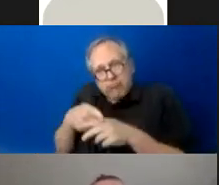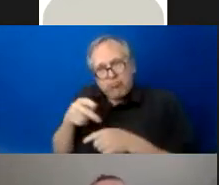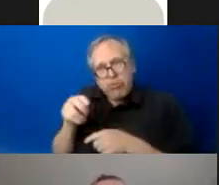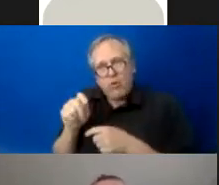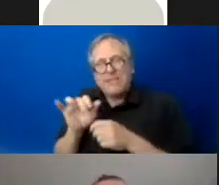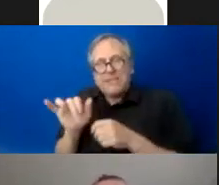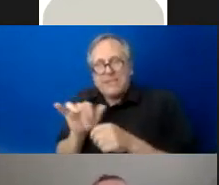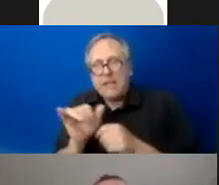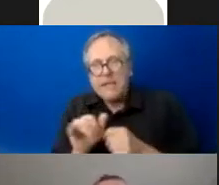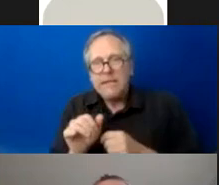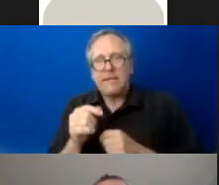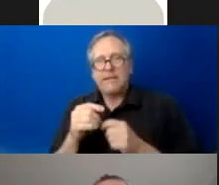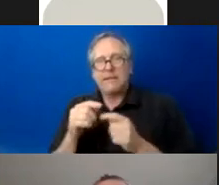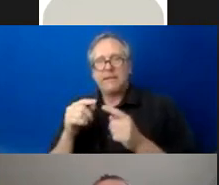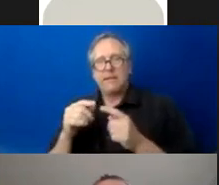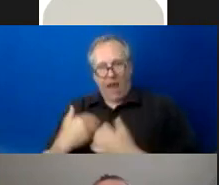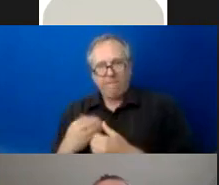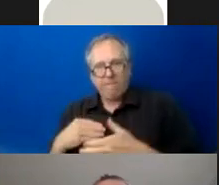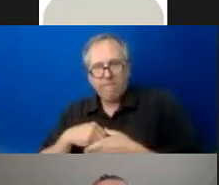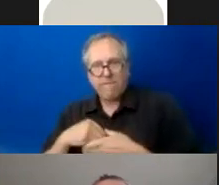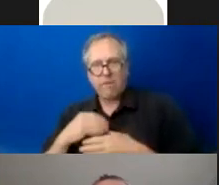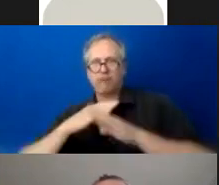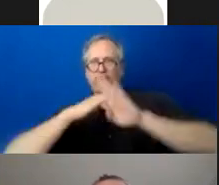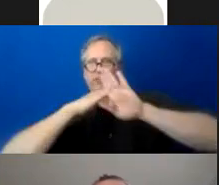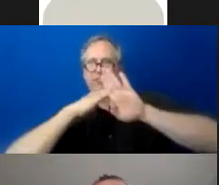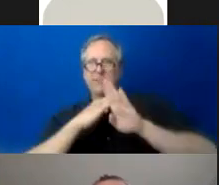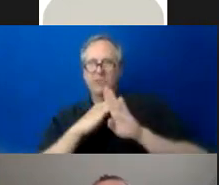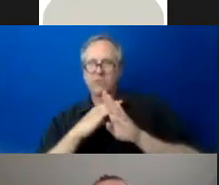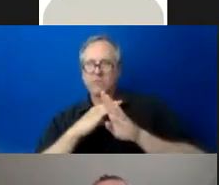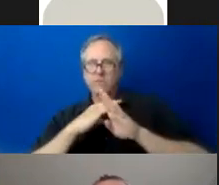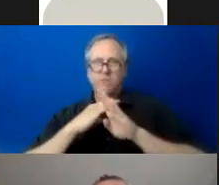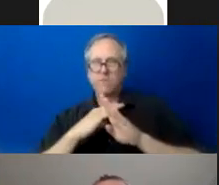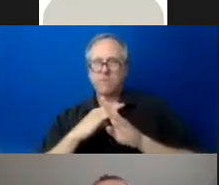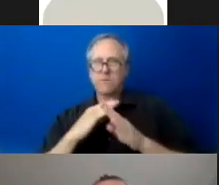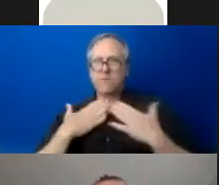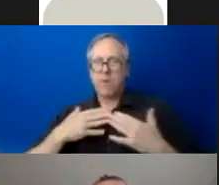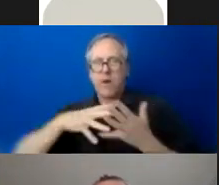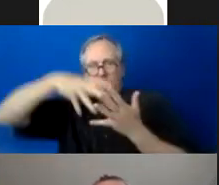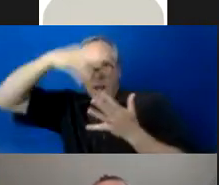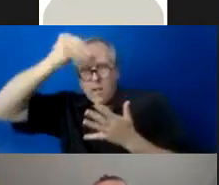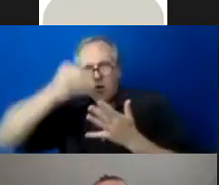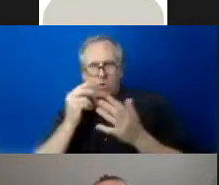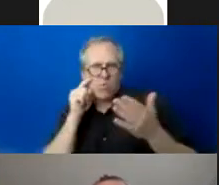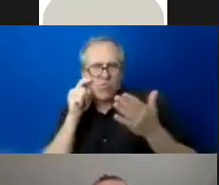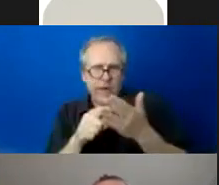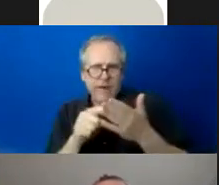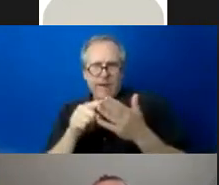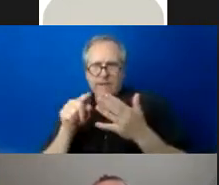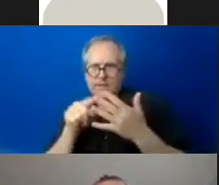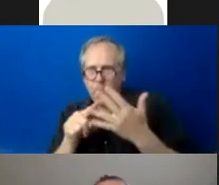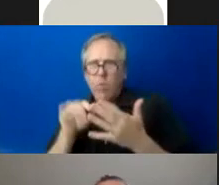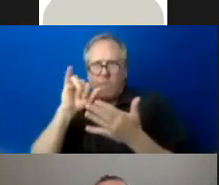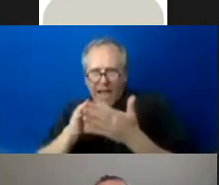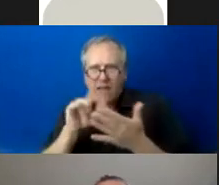system then learns it, understands it, recognizes it, and gets ready for it.